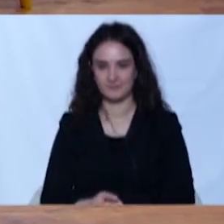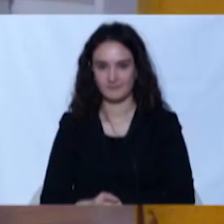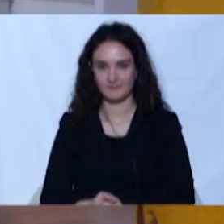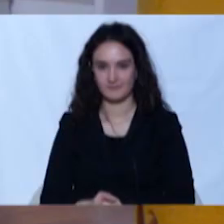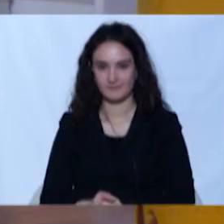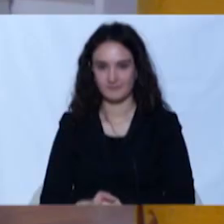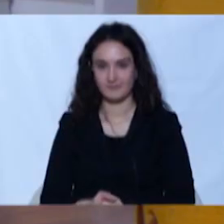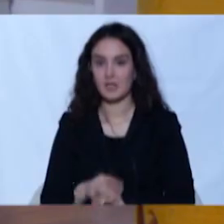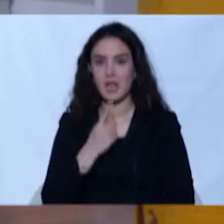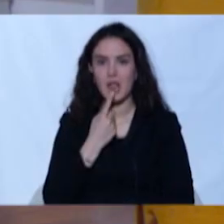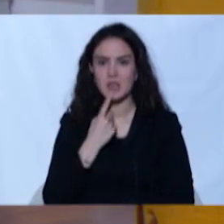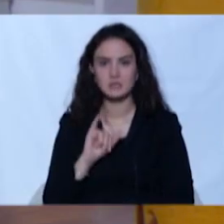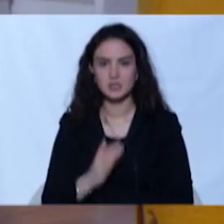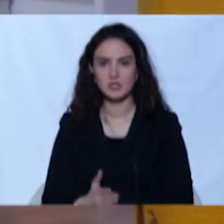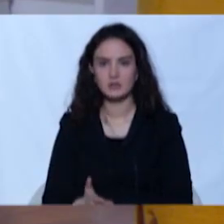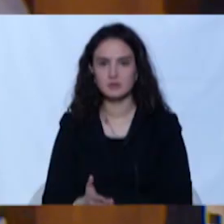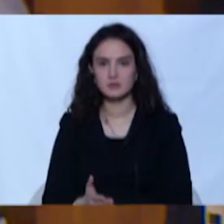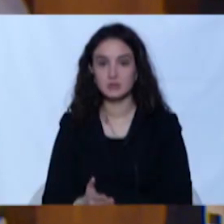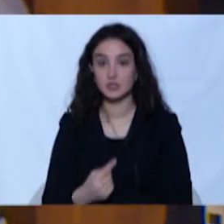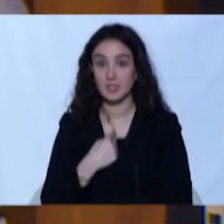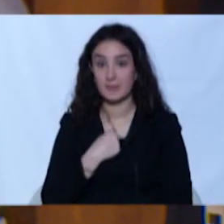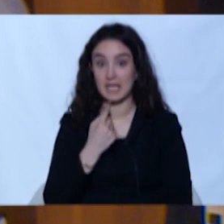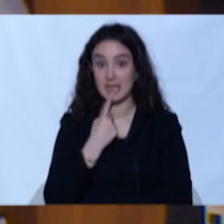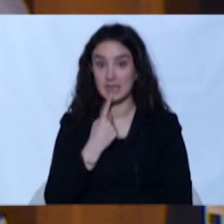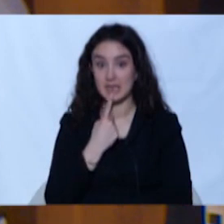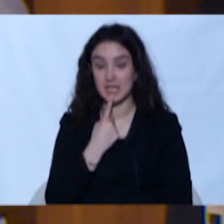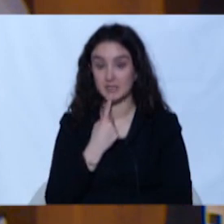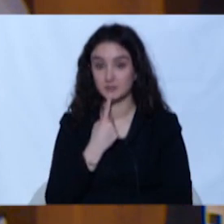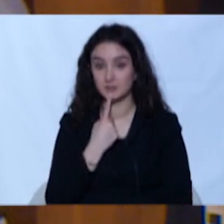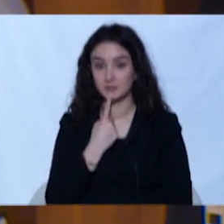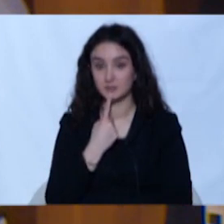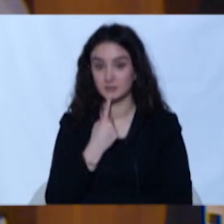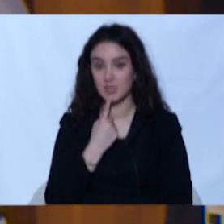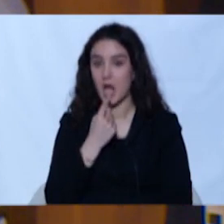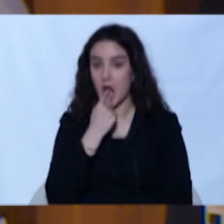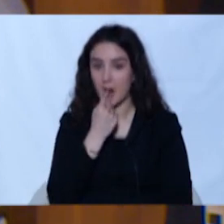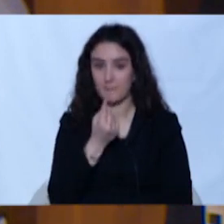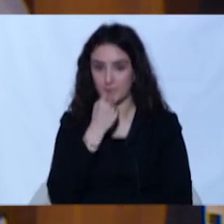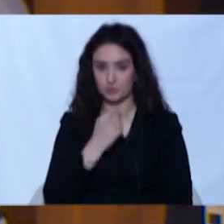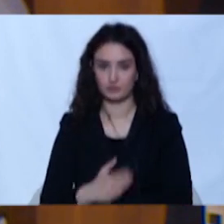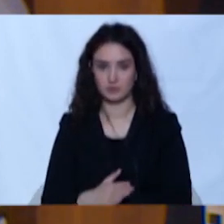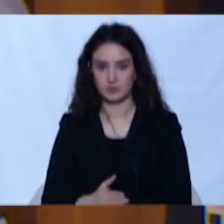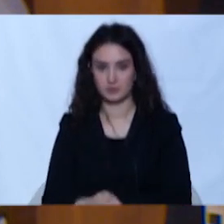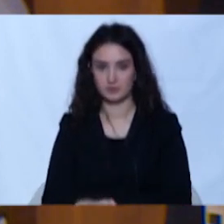Where is your tongue? My tongue is in my mouth.